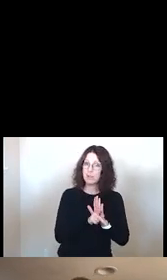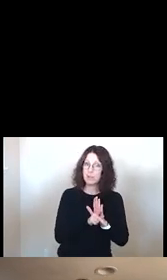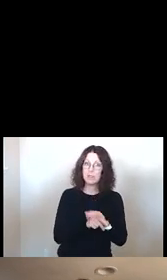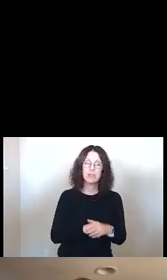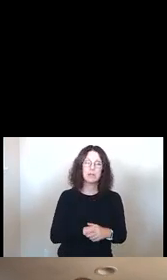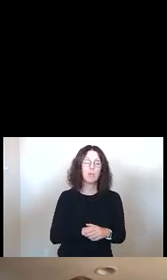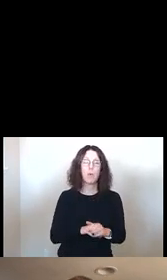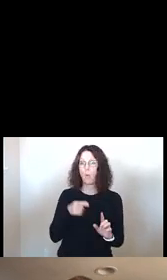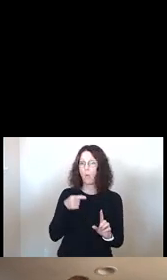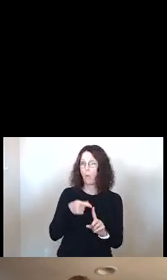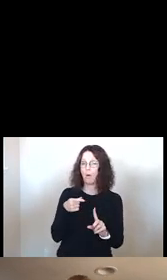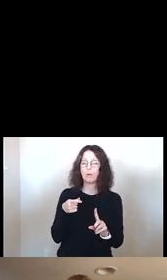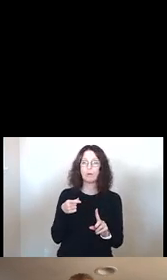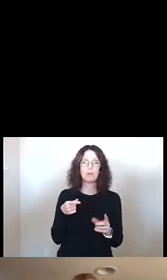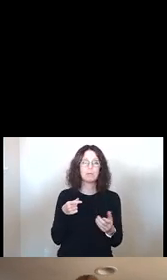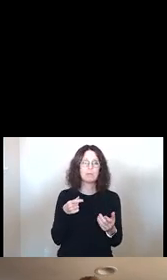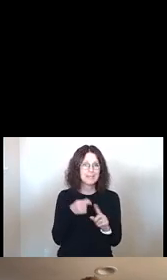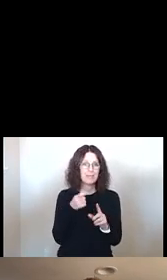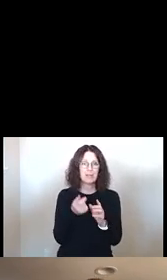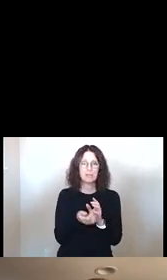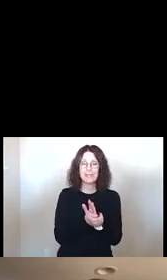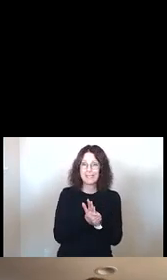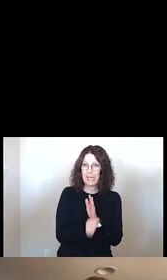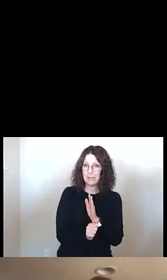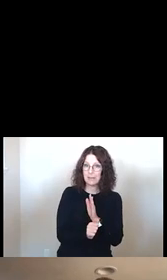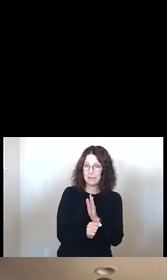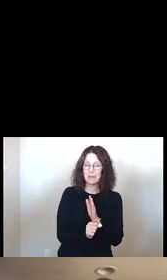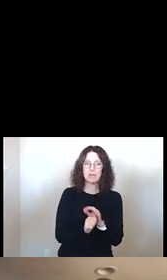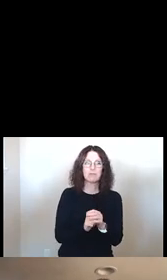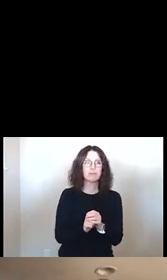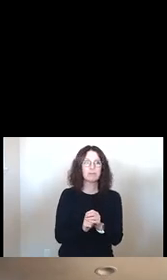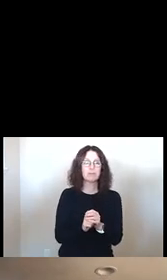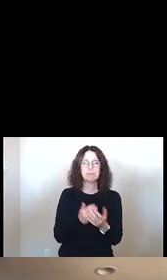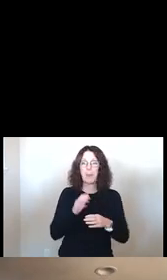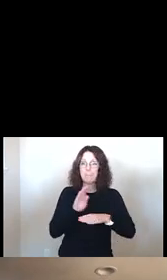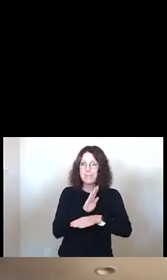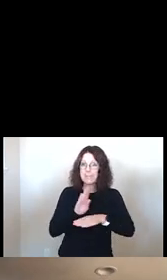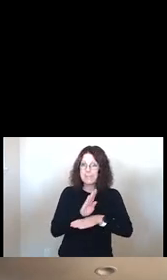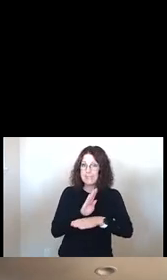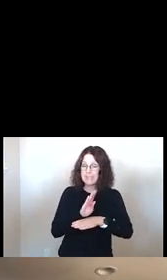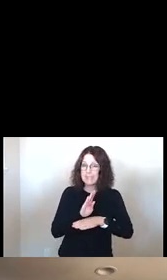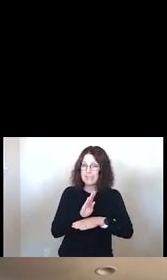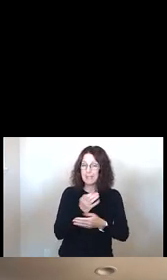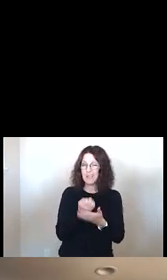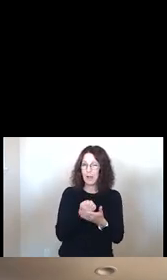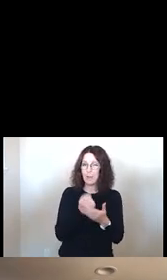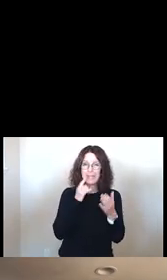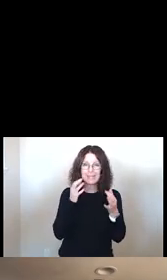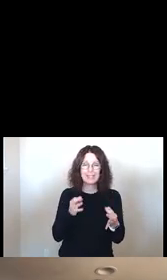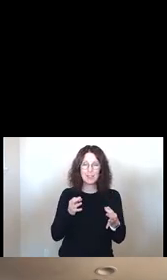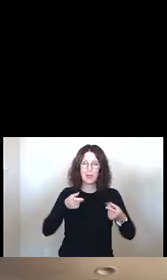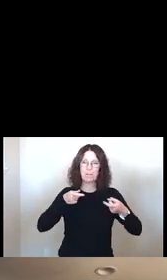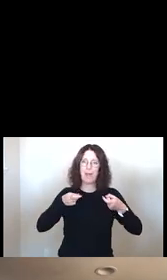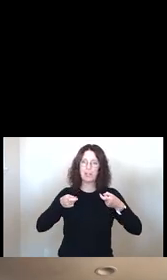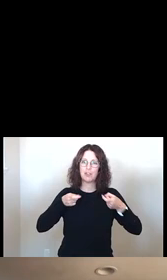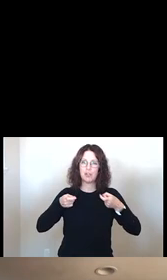by applied econometrics courses, more business-like economic decision in managerial economics,